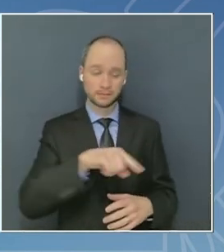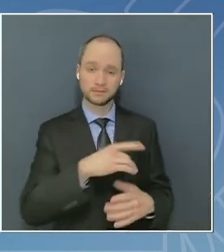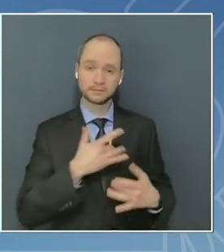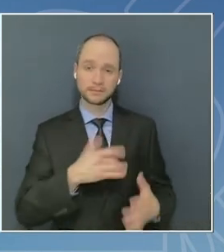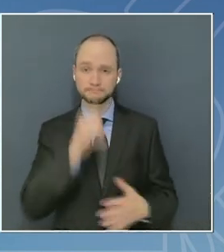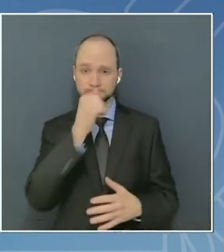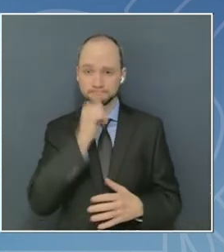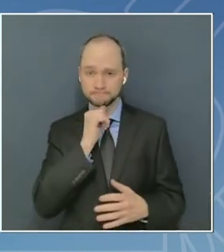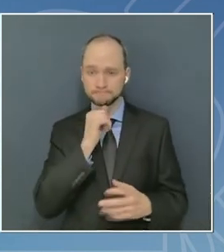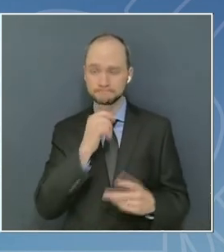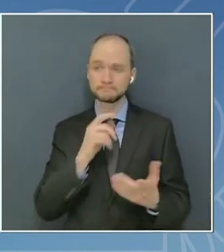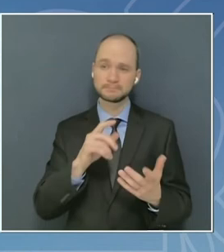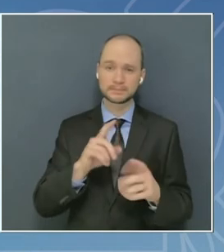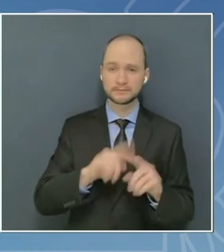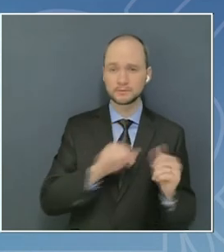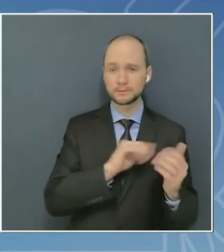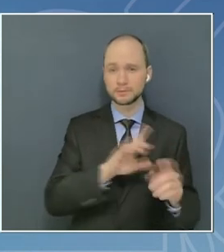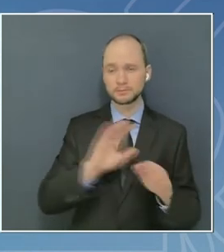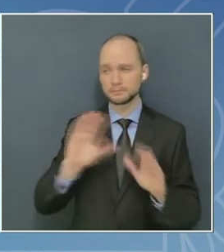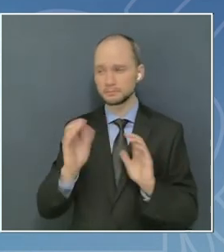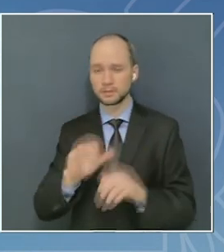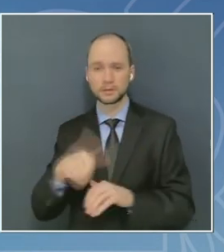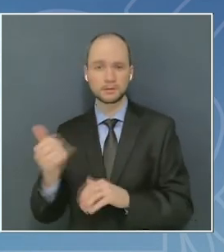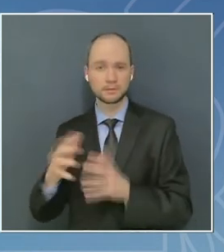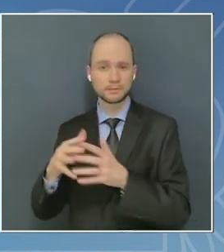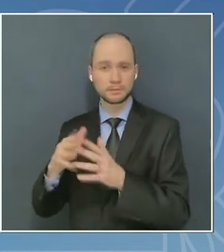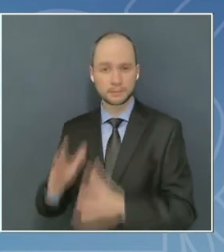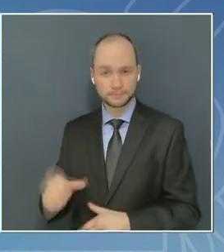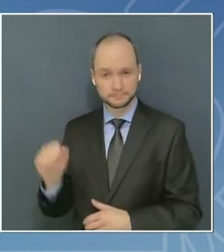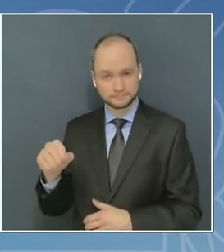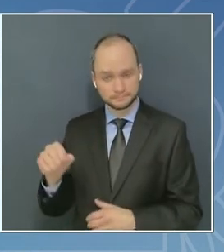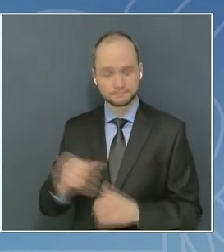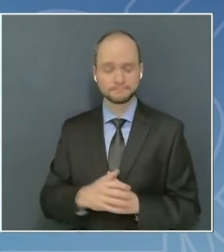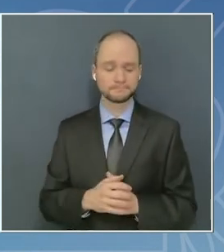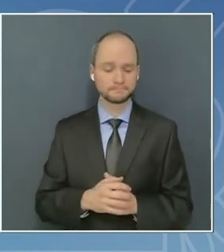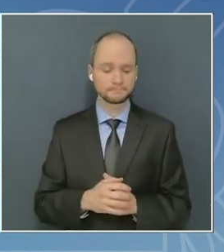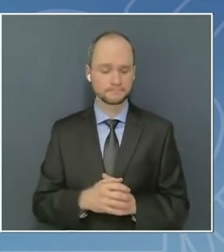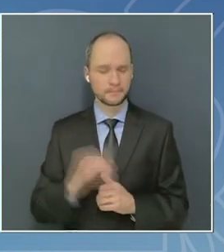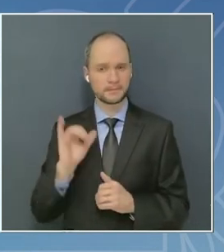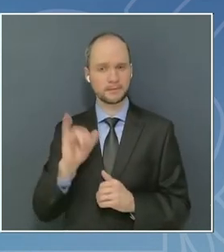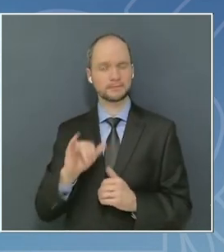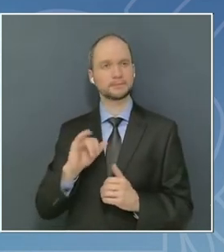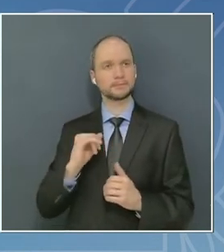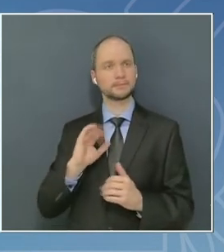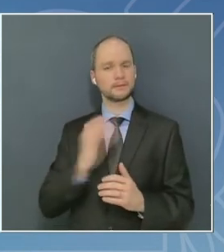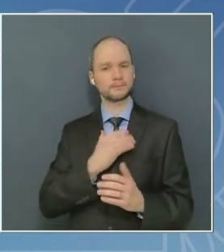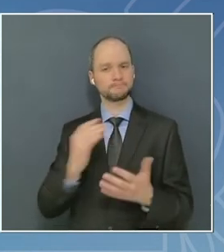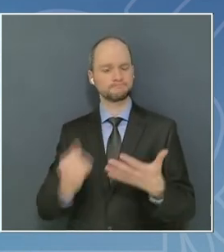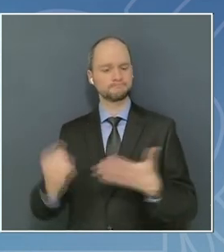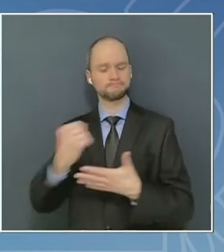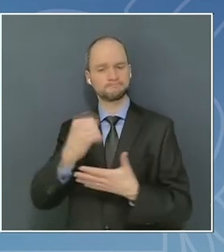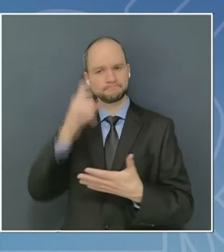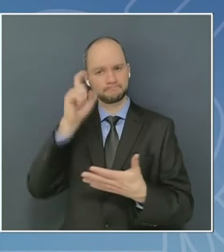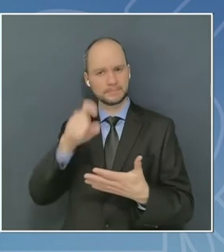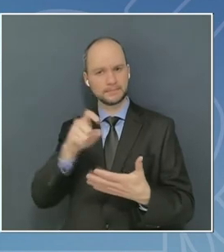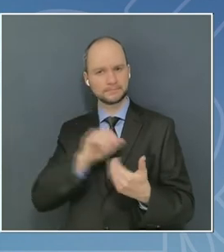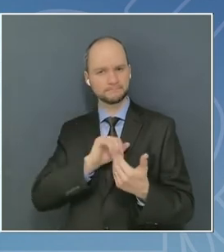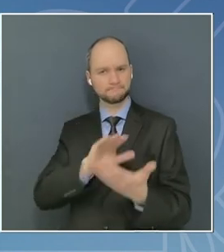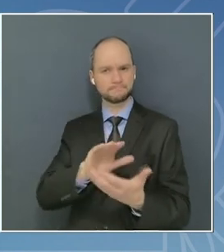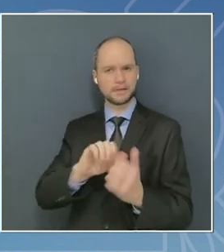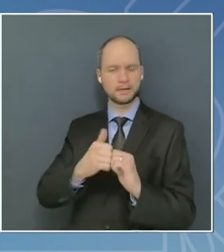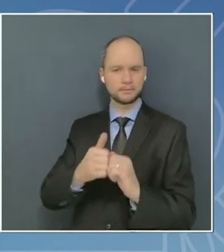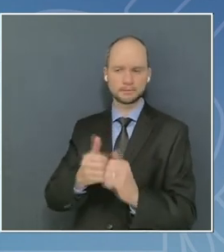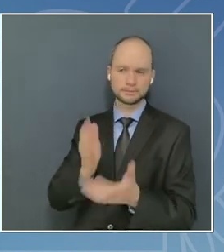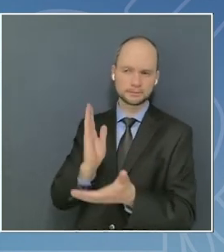of mind as we, you know, proceed to look to address anti-Asian hate and xenophobia. And it begins with, you know, from the